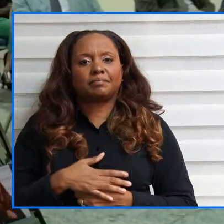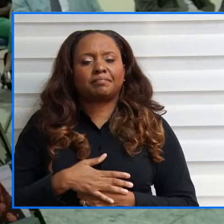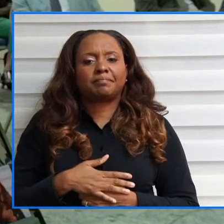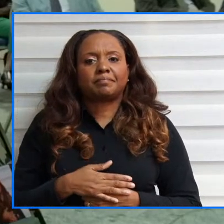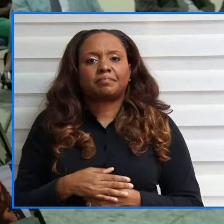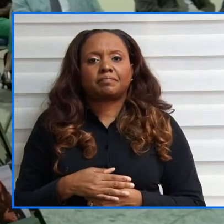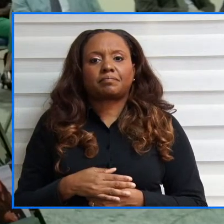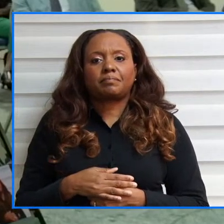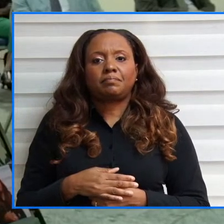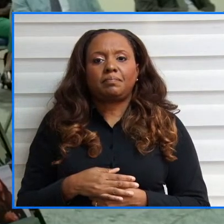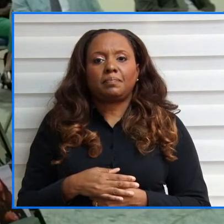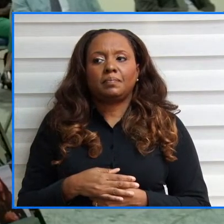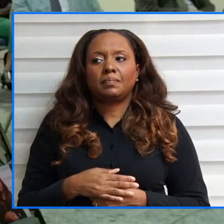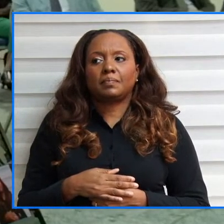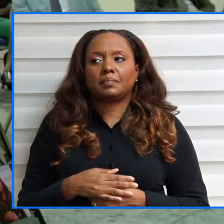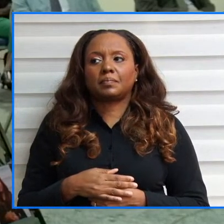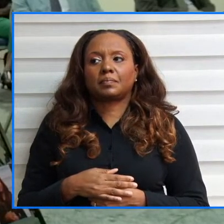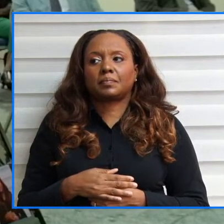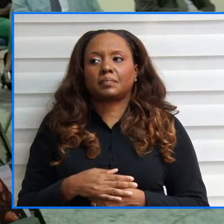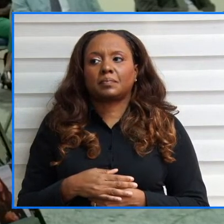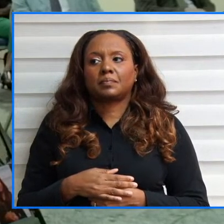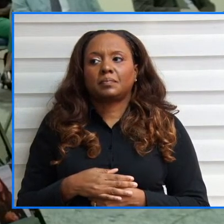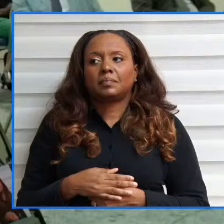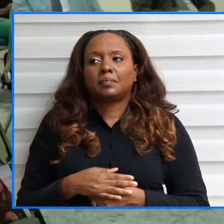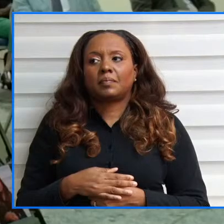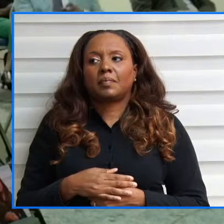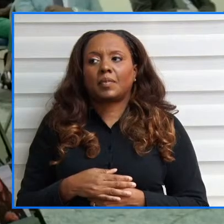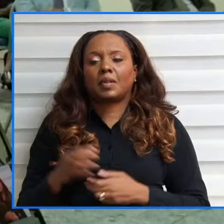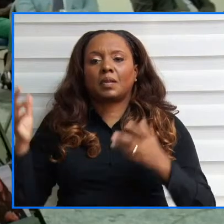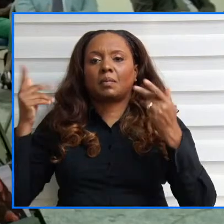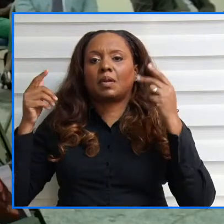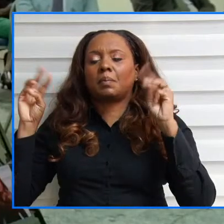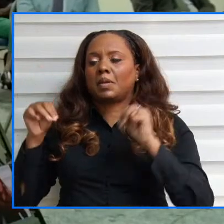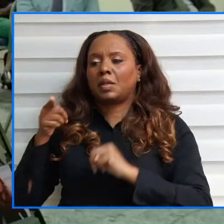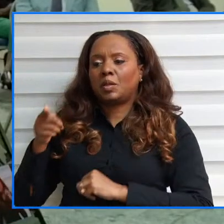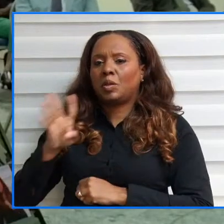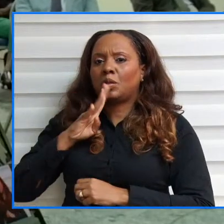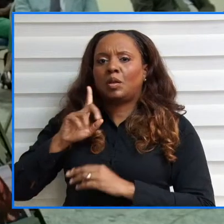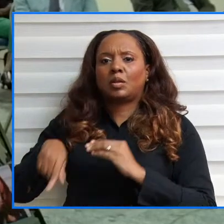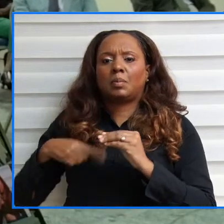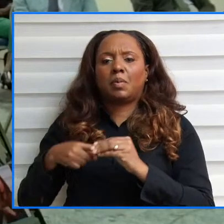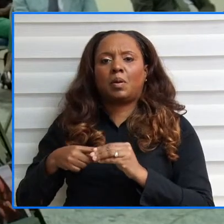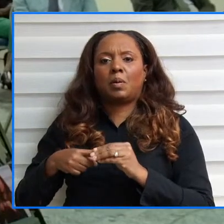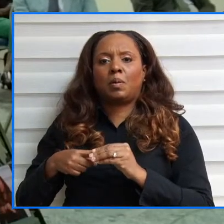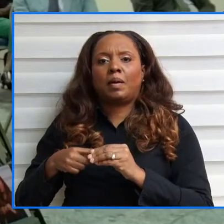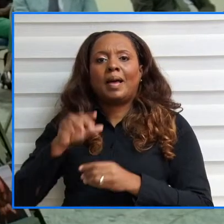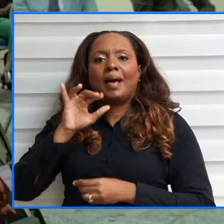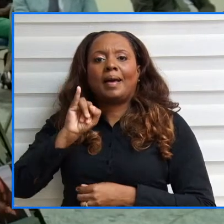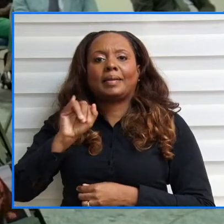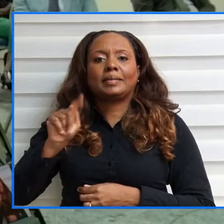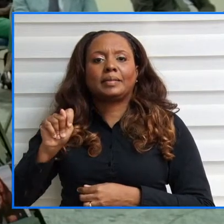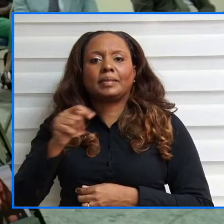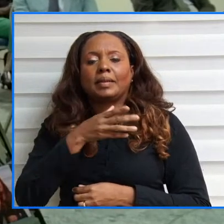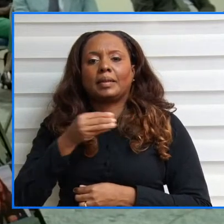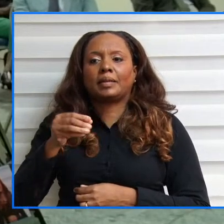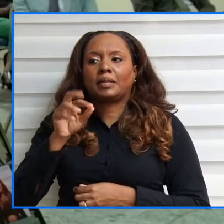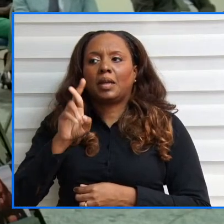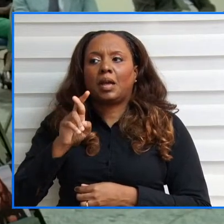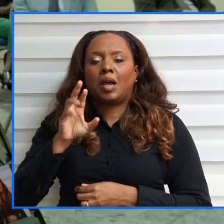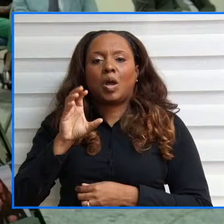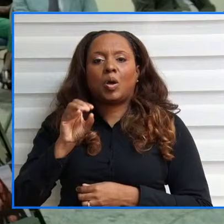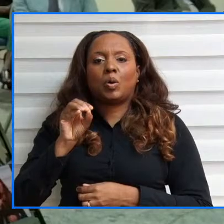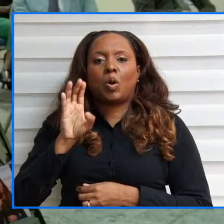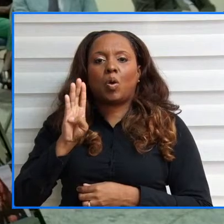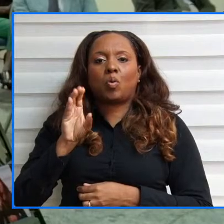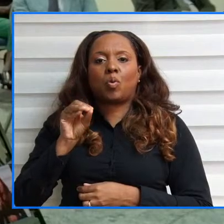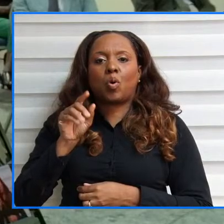Minister, you would have mentioned robotics and information technology early. Are you expecting that we can actually hit the ground running